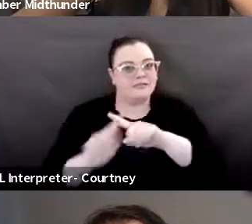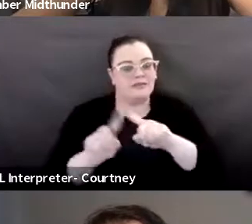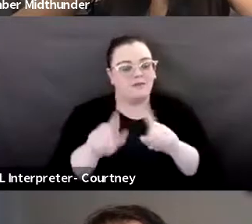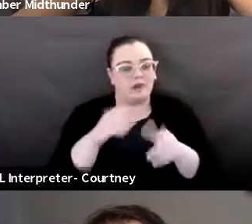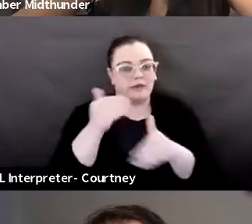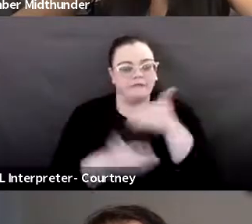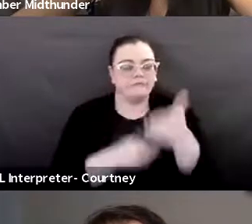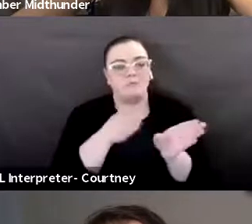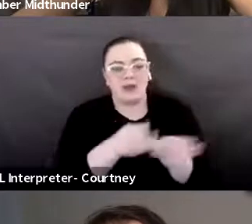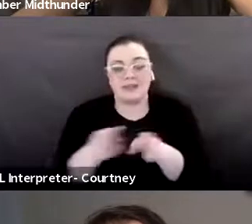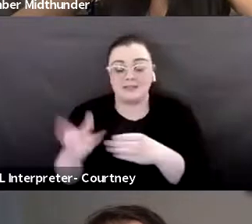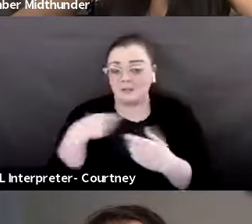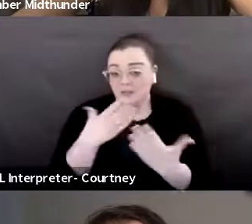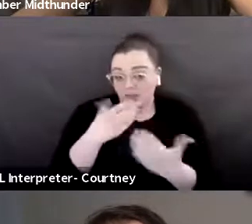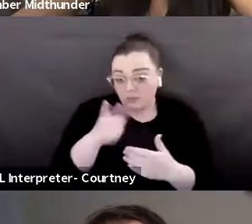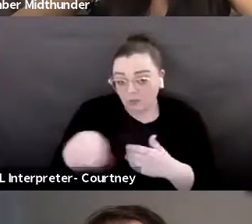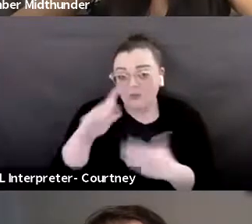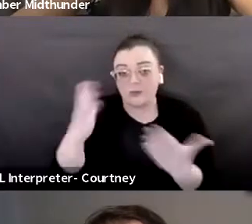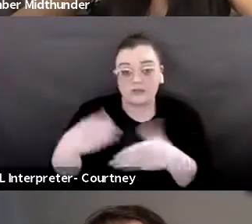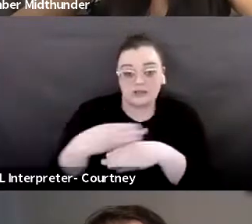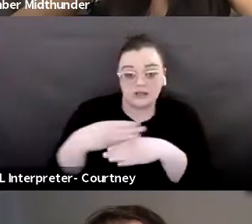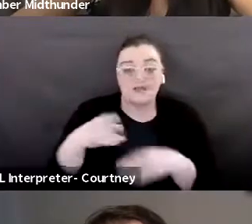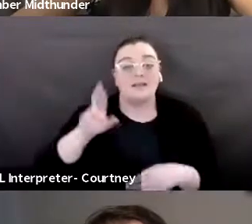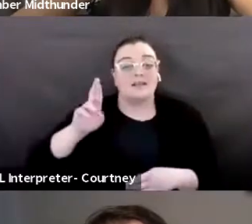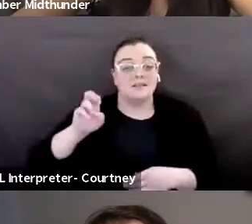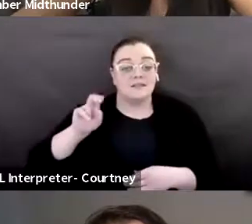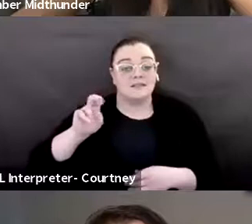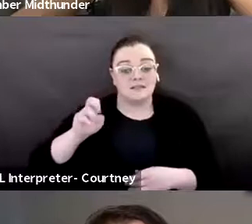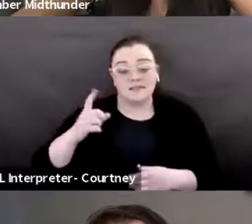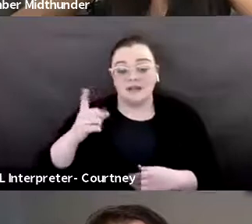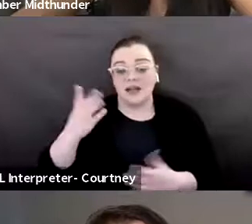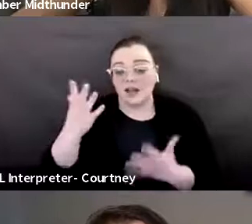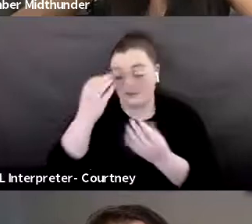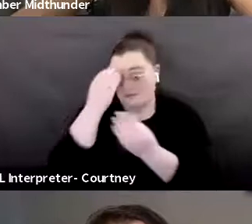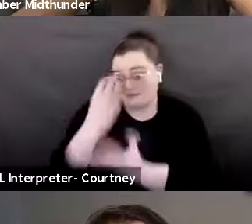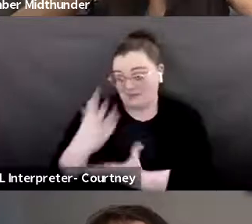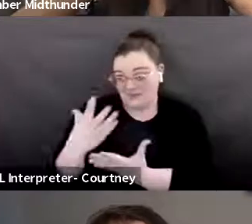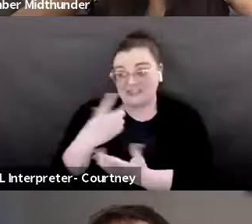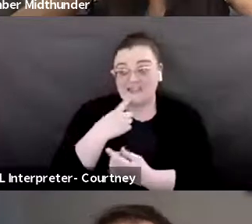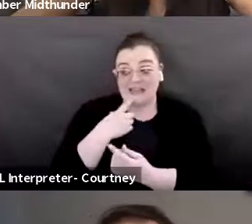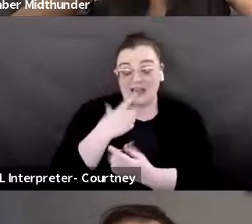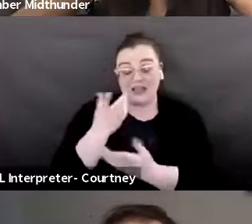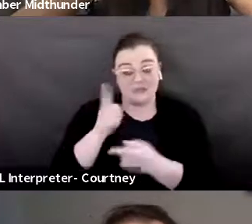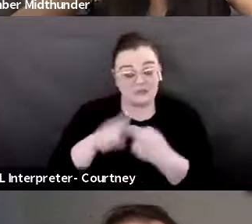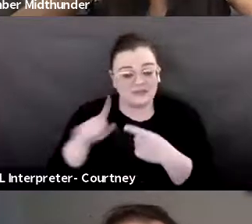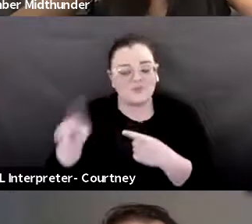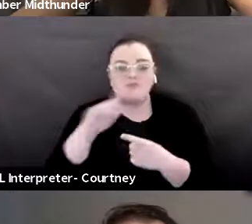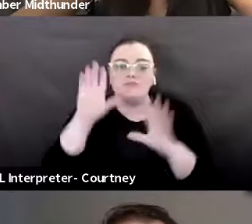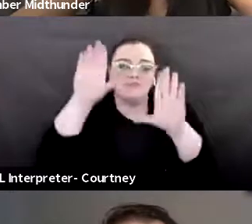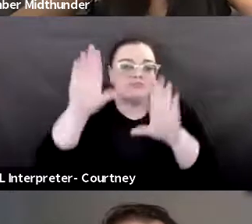And I thank you for that. Renee, I want to say to this in front of everybody, how beautiful that you've